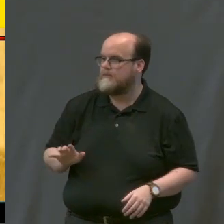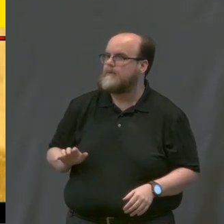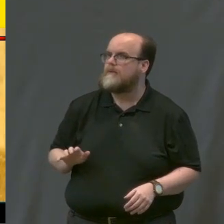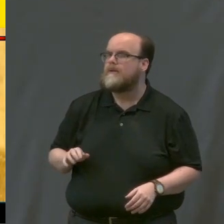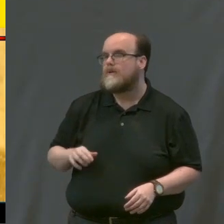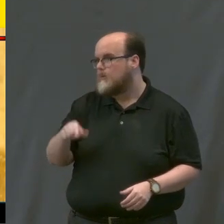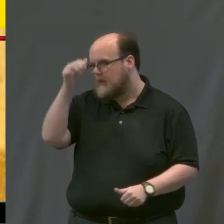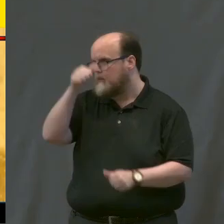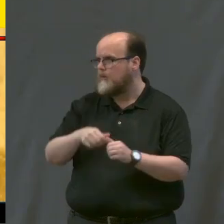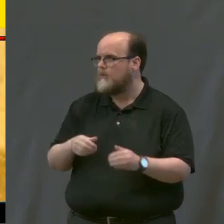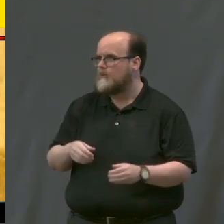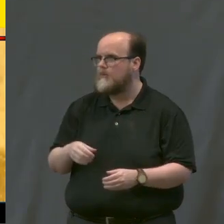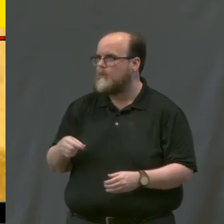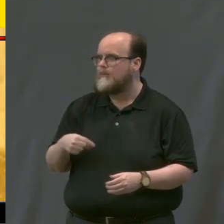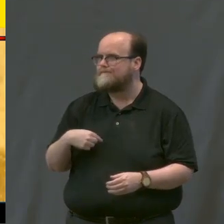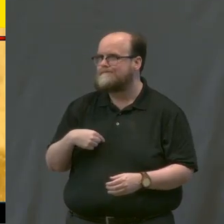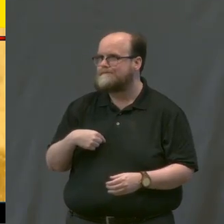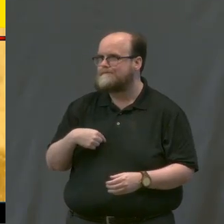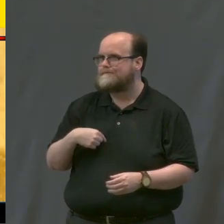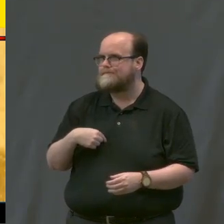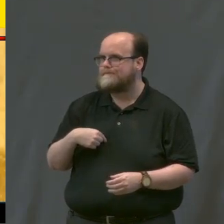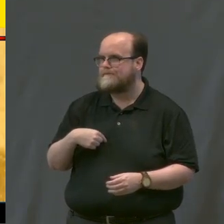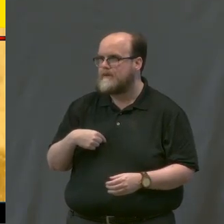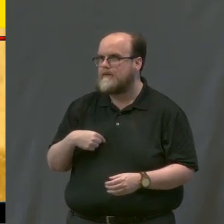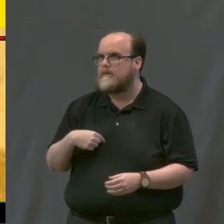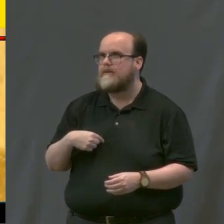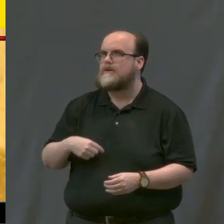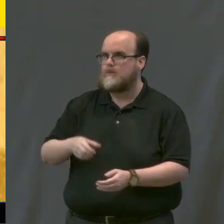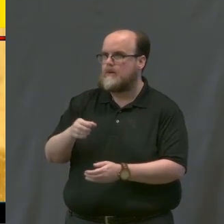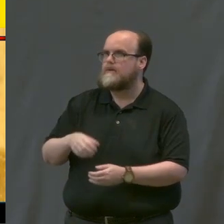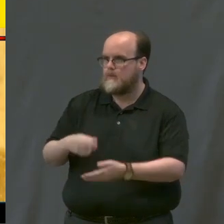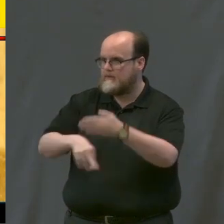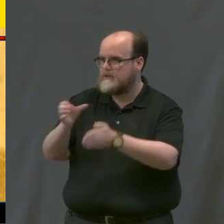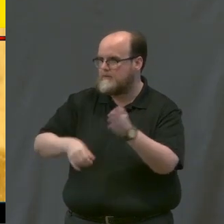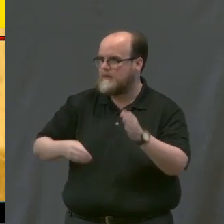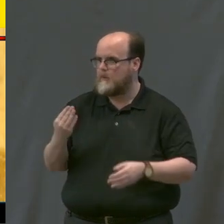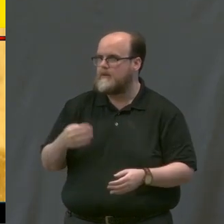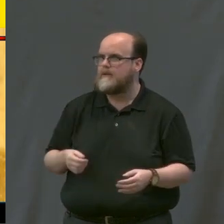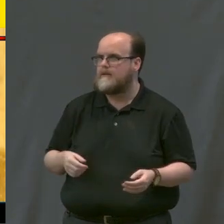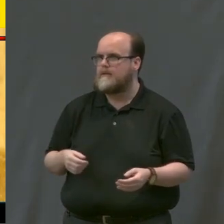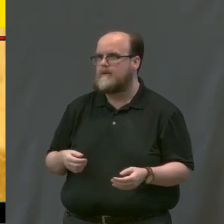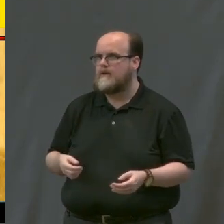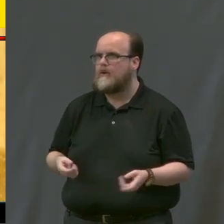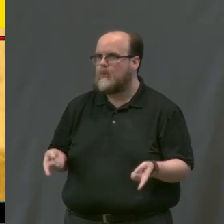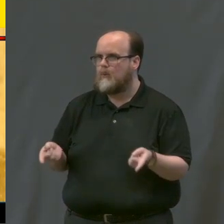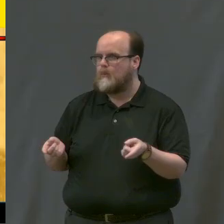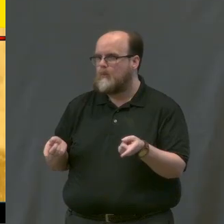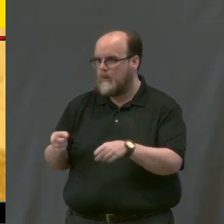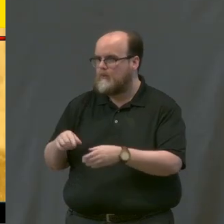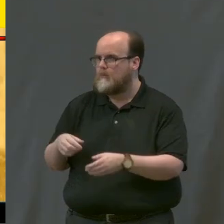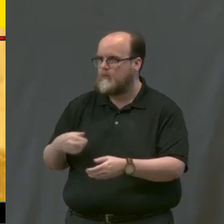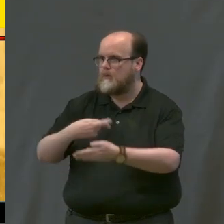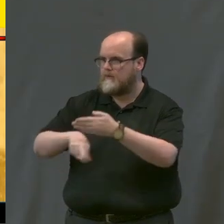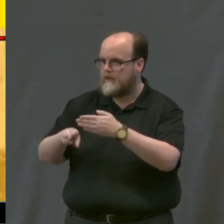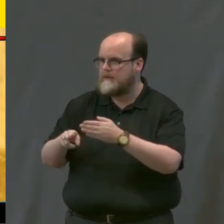forgot the chapter now. Yeah, Revelation chapter 14. When Revelation wants to talk about the gospel, it knows